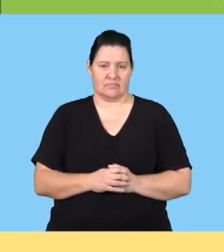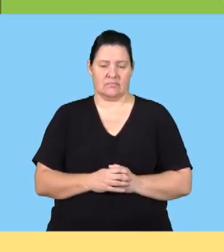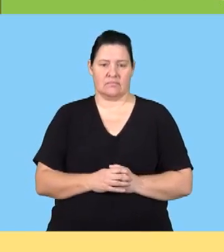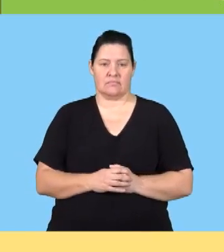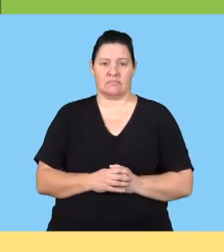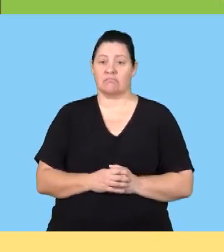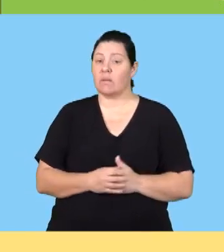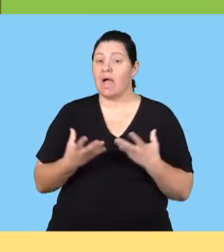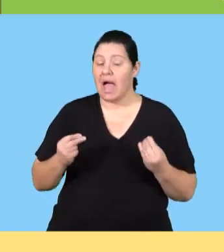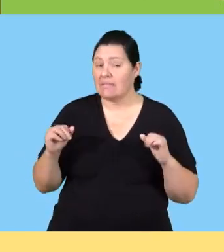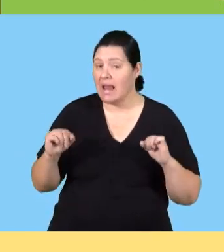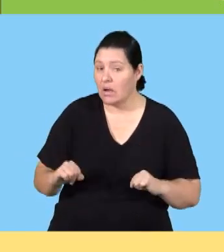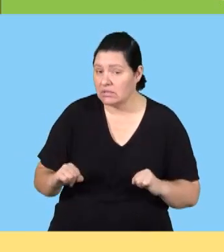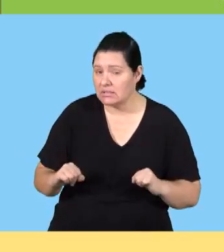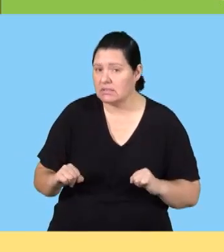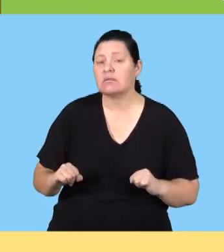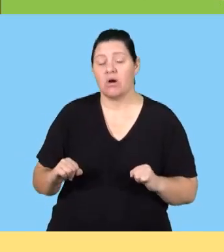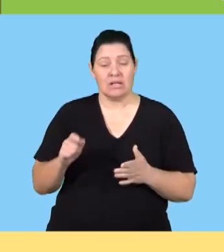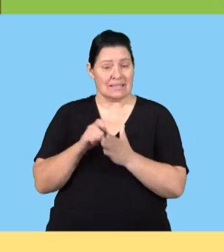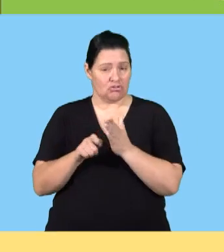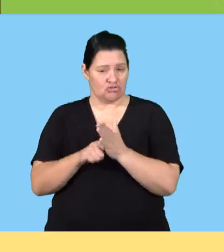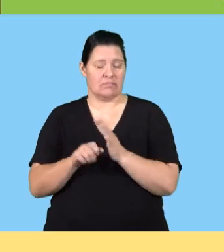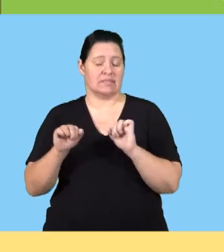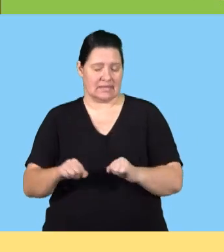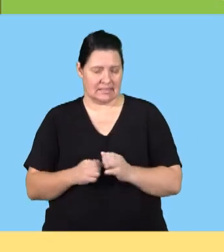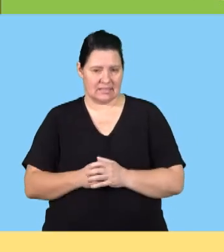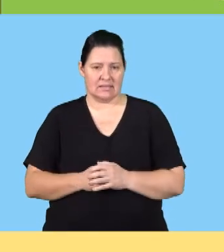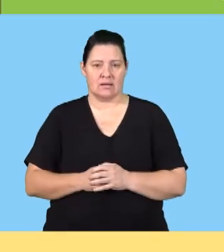28,600. Do I have allowances on stationery?